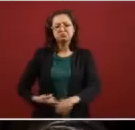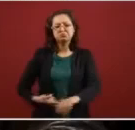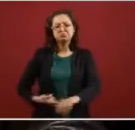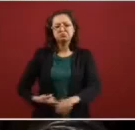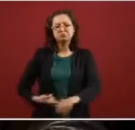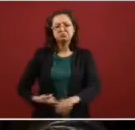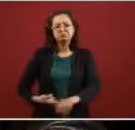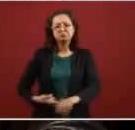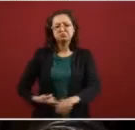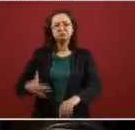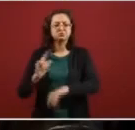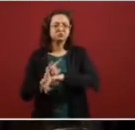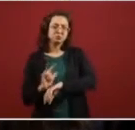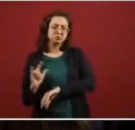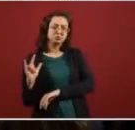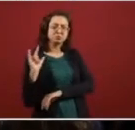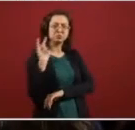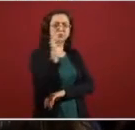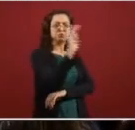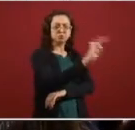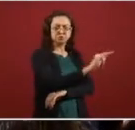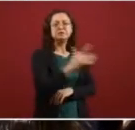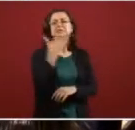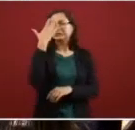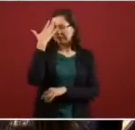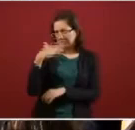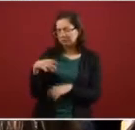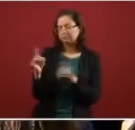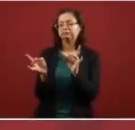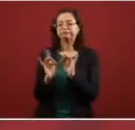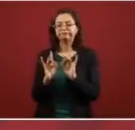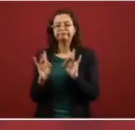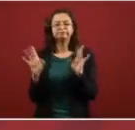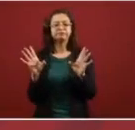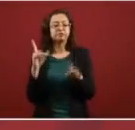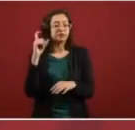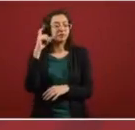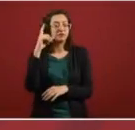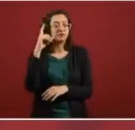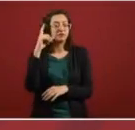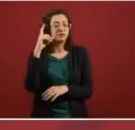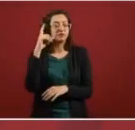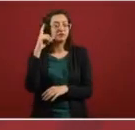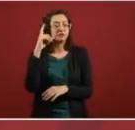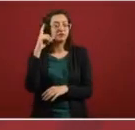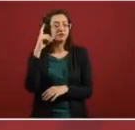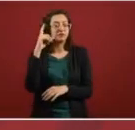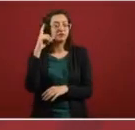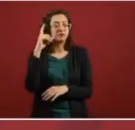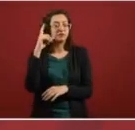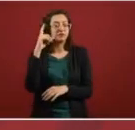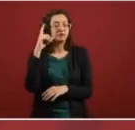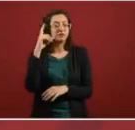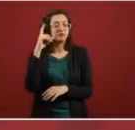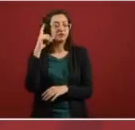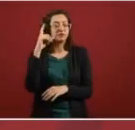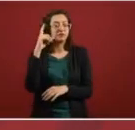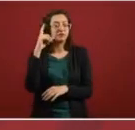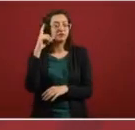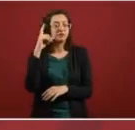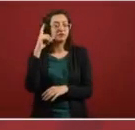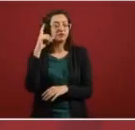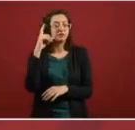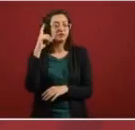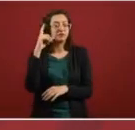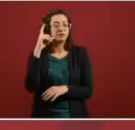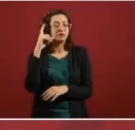airspace travel. Entendemos la circunstancia en la que están, puede convertirse en una tragedia lo que está. Because the circumstances in which you are